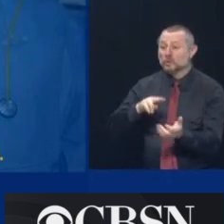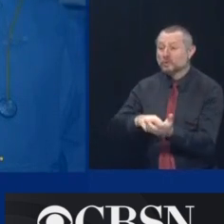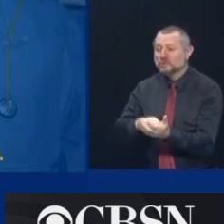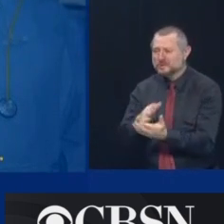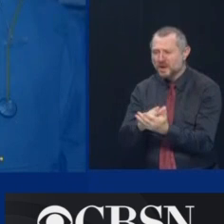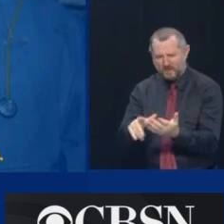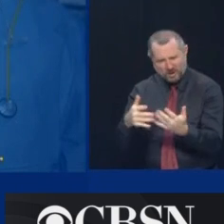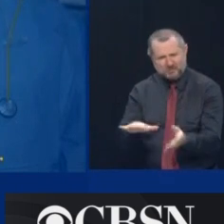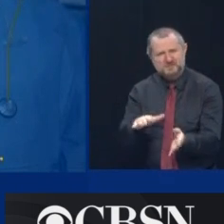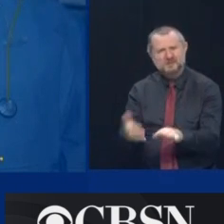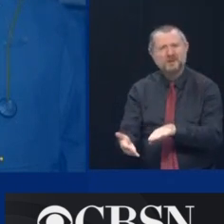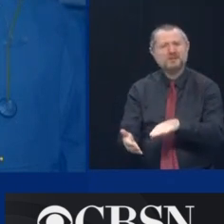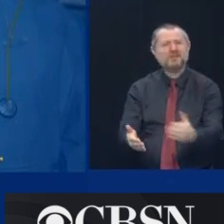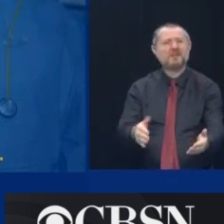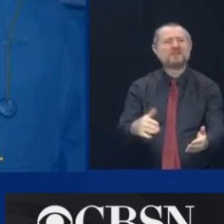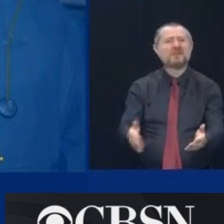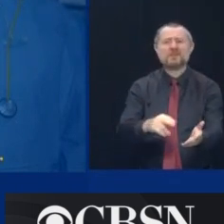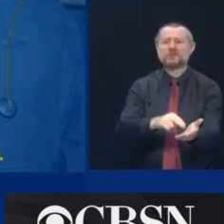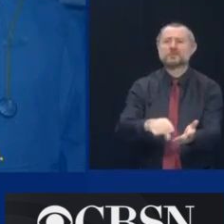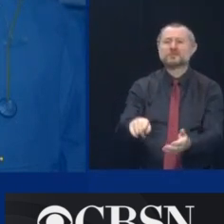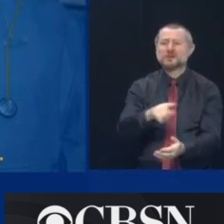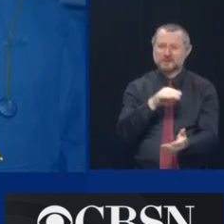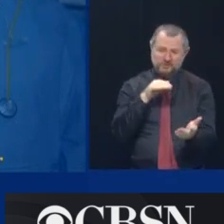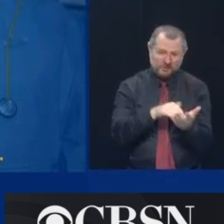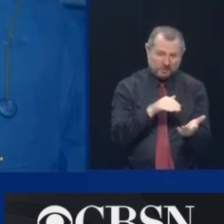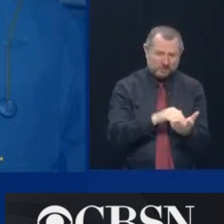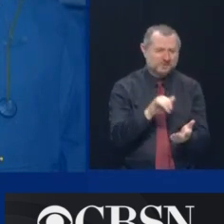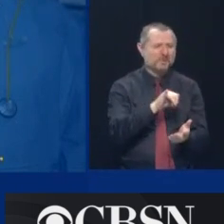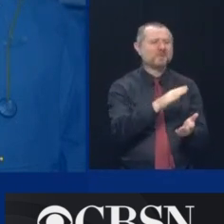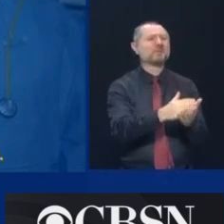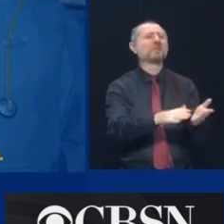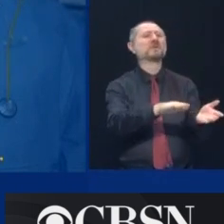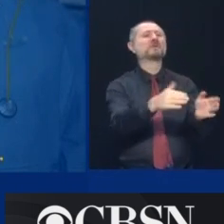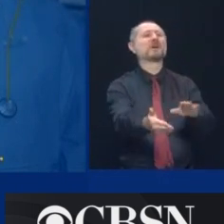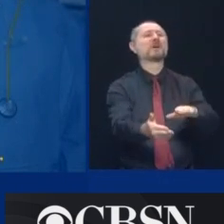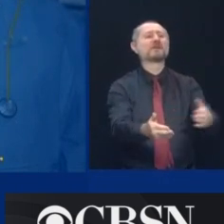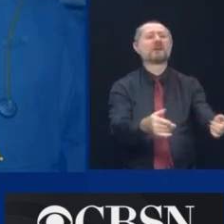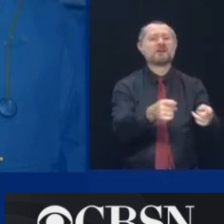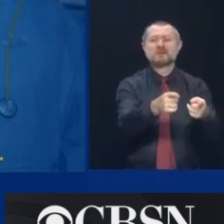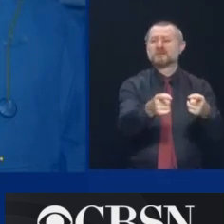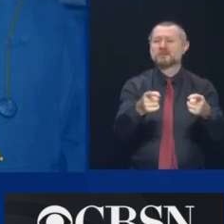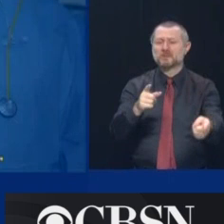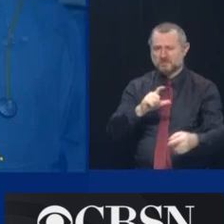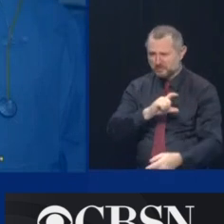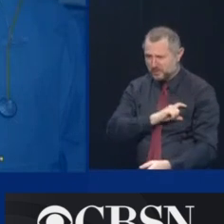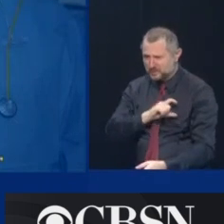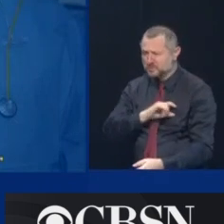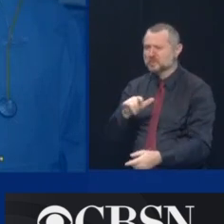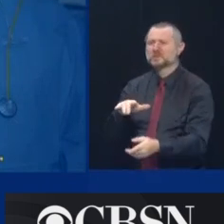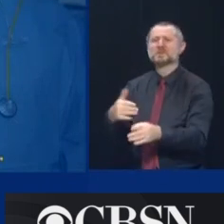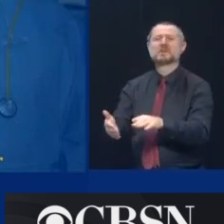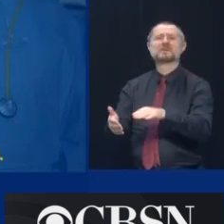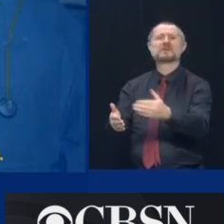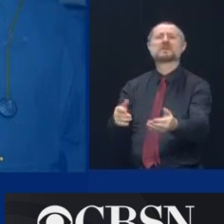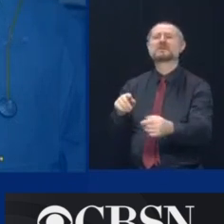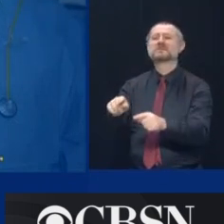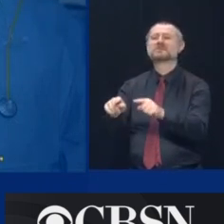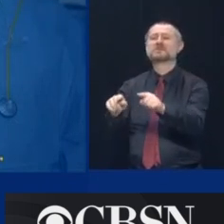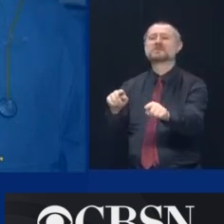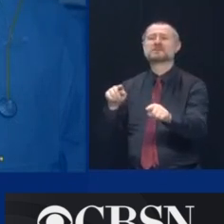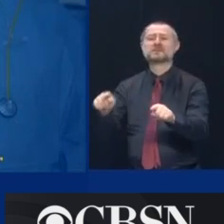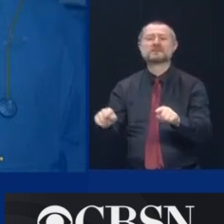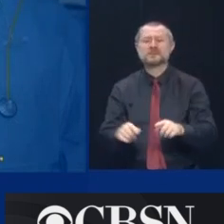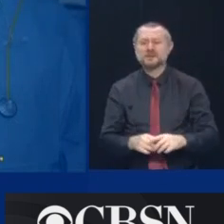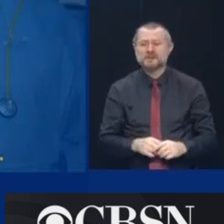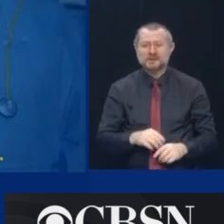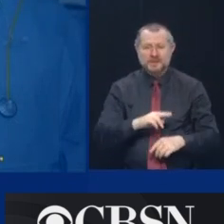us through COVID. There are doctors who died to get us through COVID. There are police officers who died to get us through COVID. There are